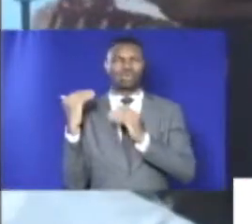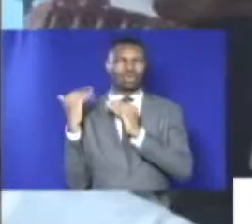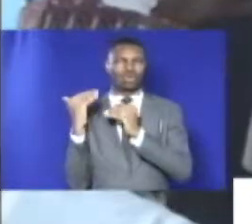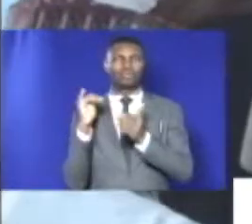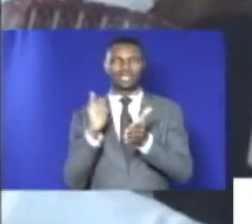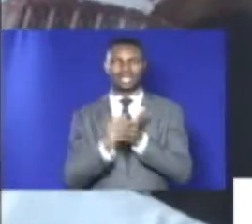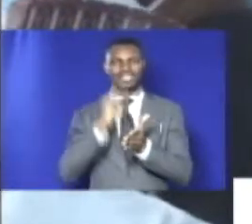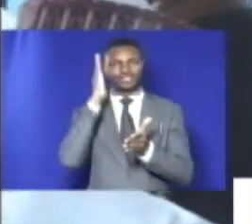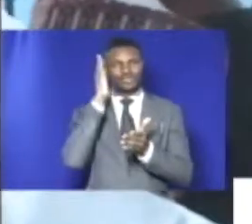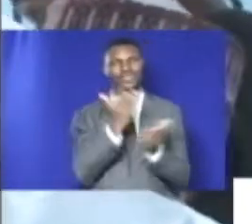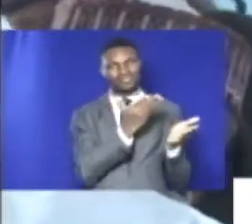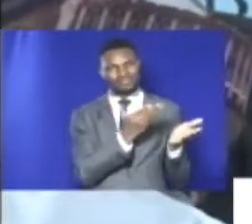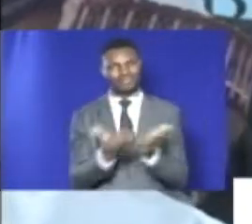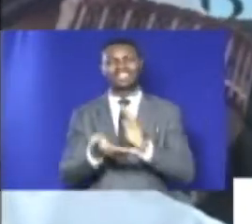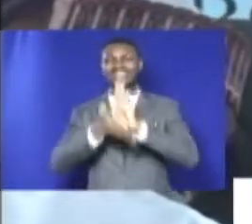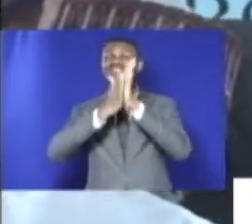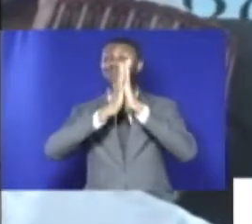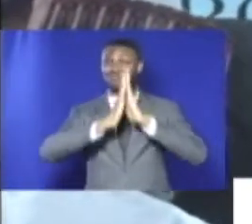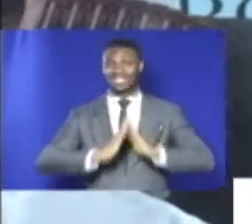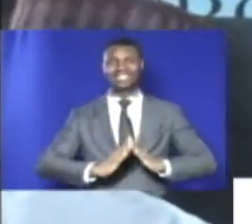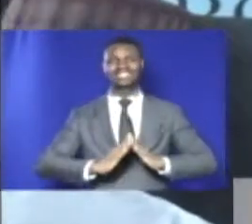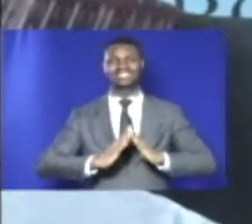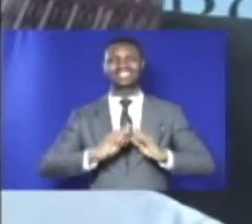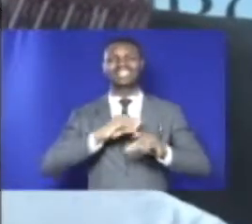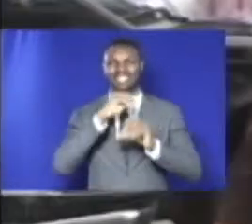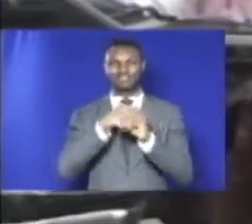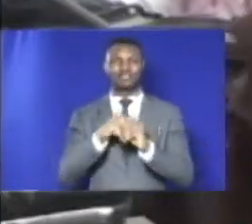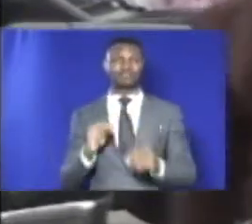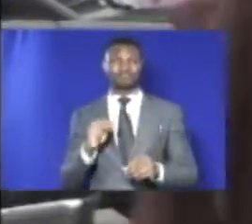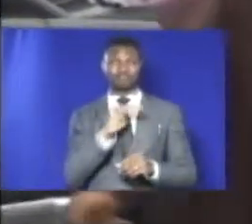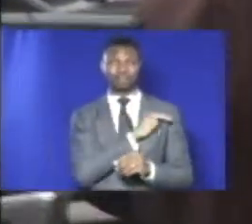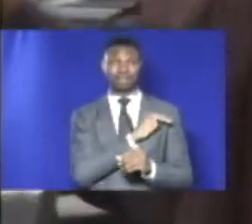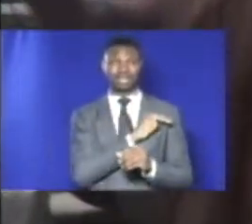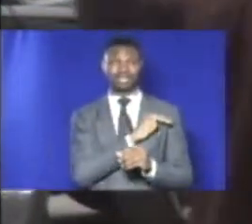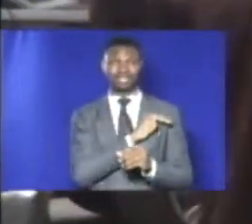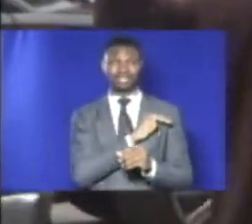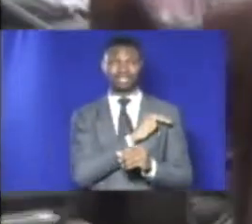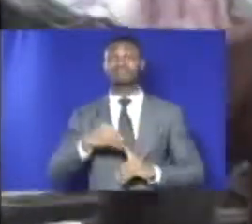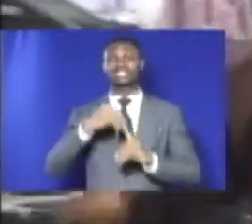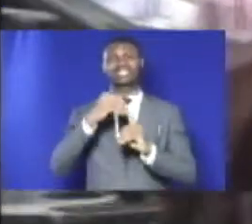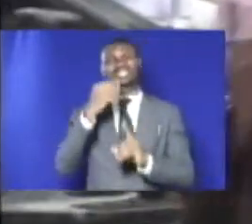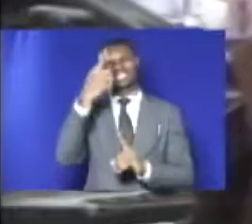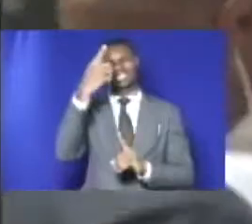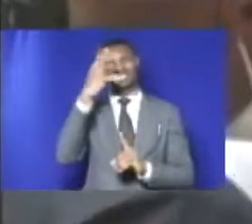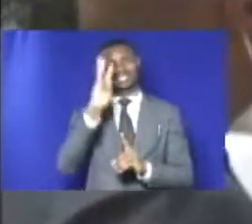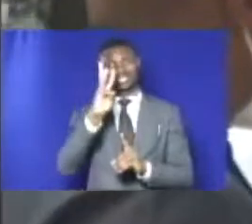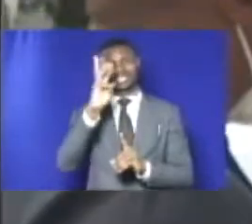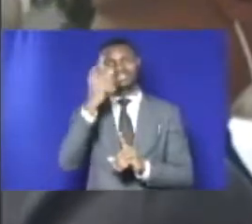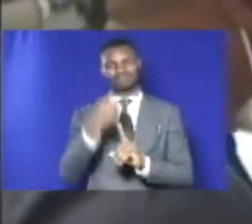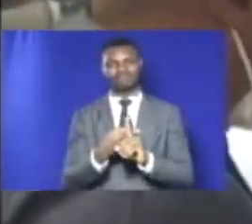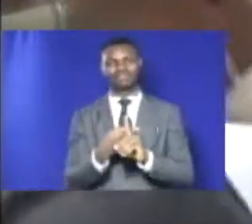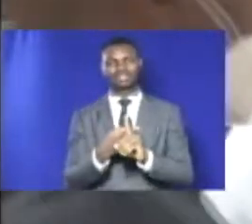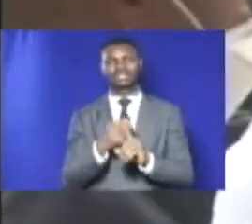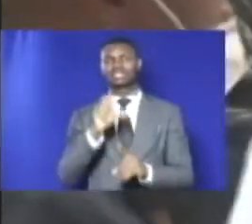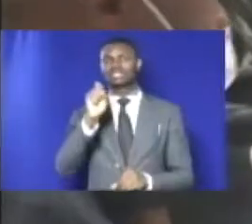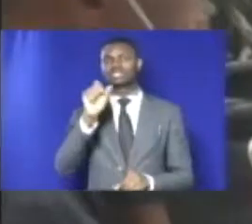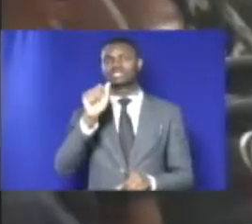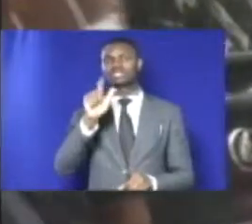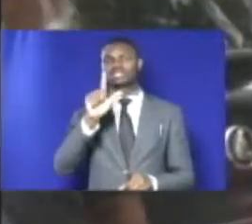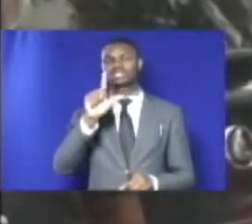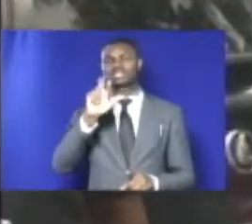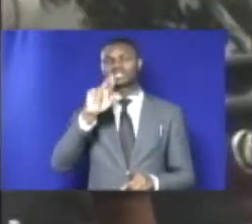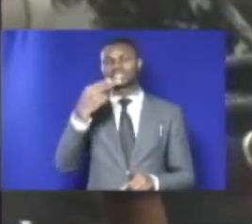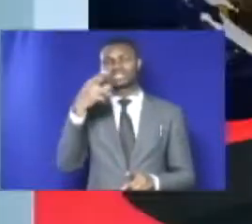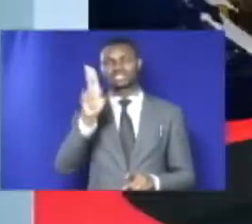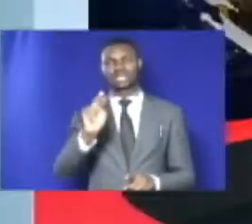build sustainable peace among members within 6 months. In Abuja, Salihu Abdullahi,